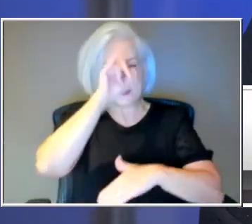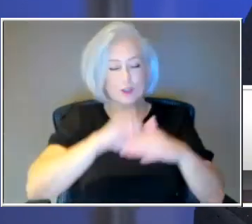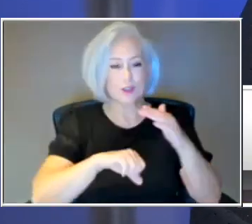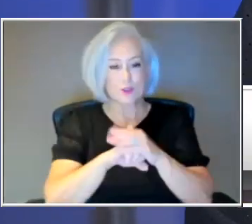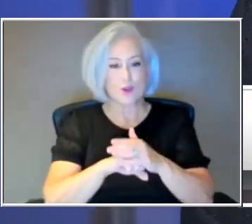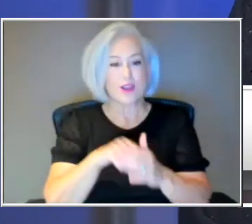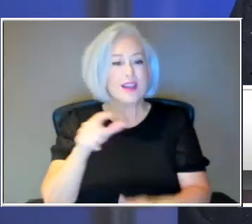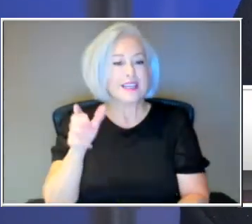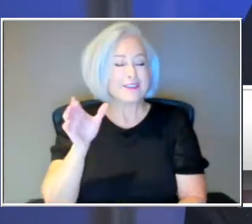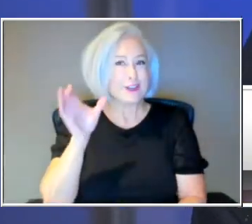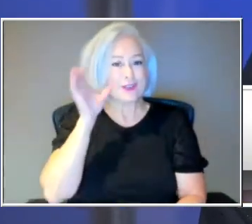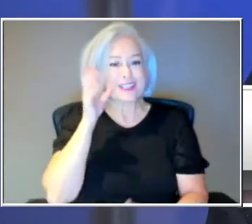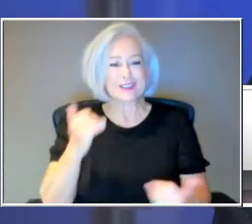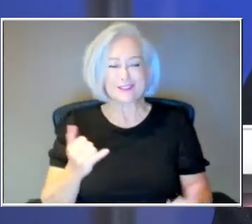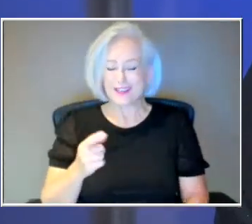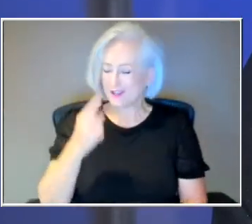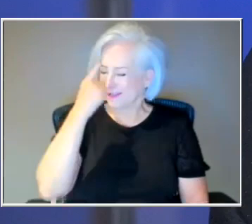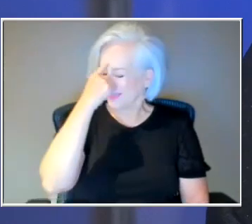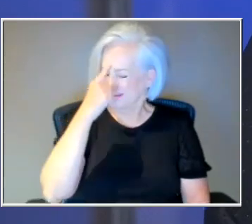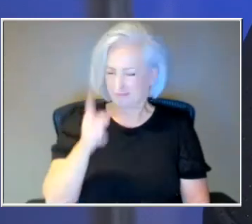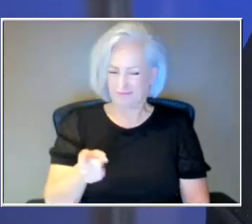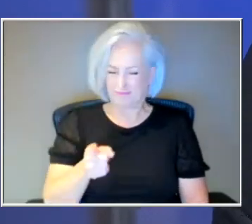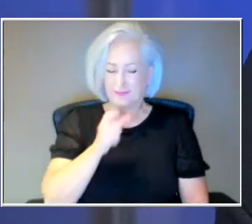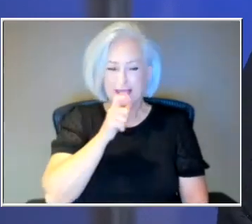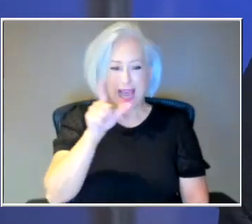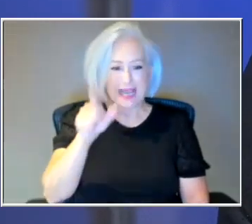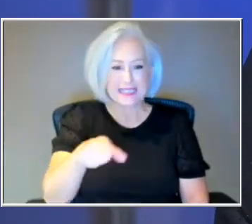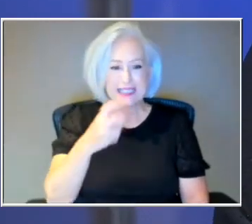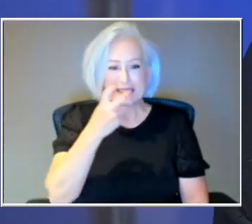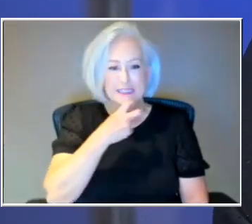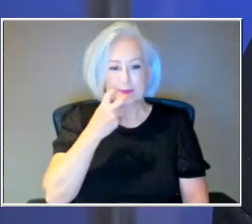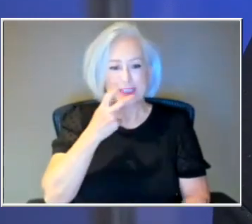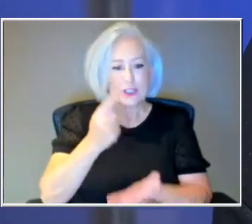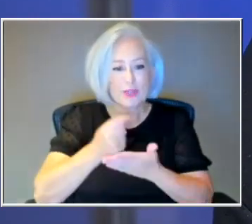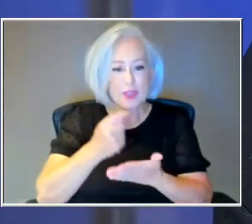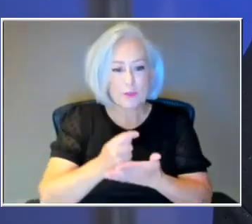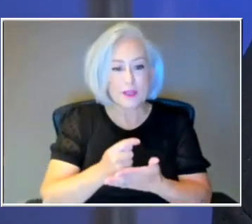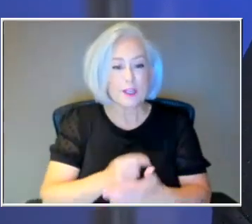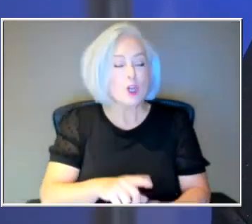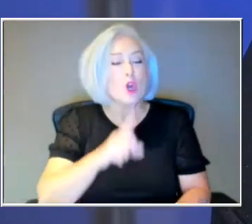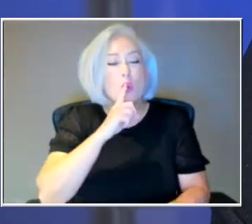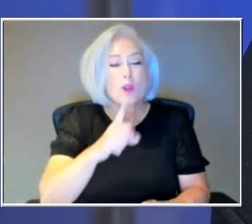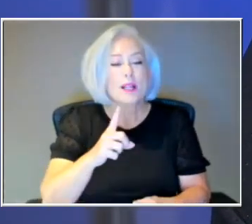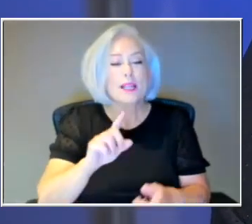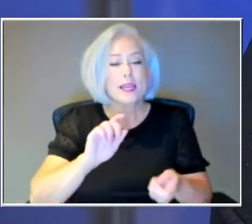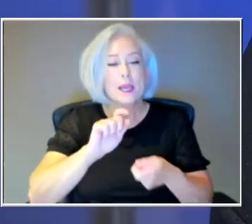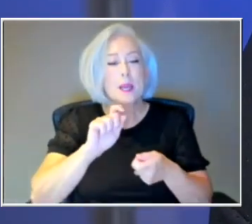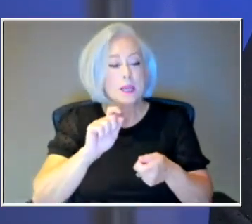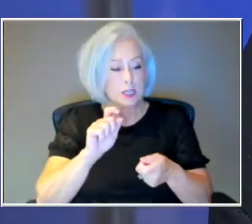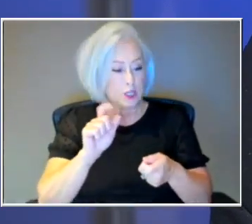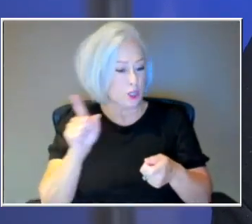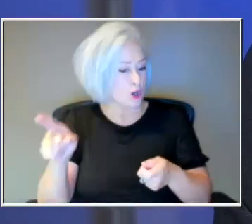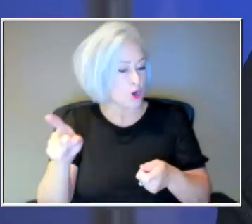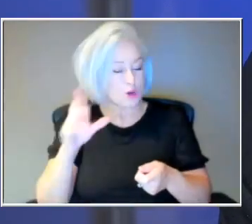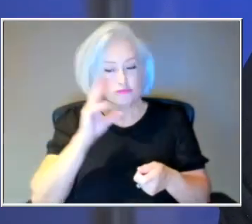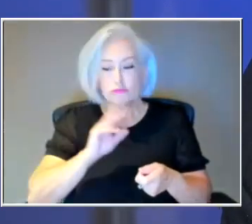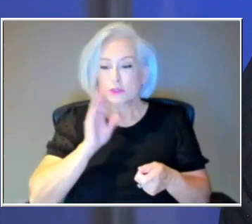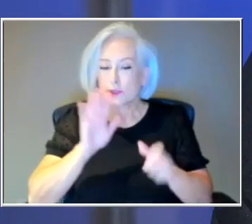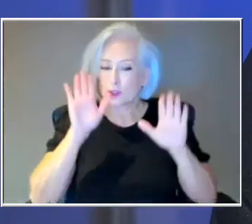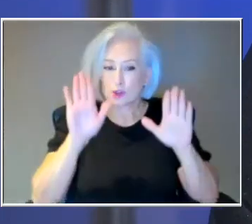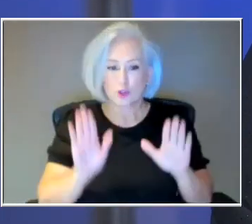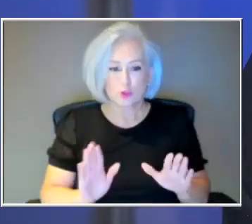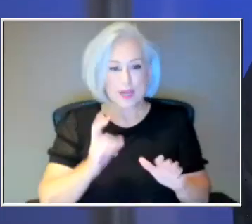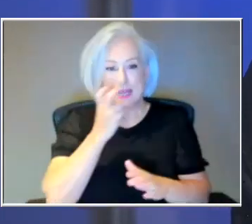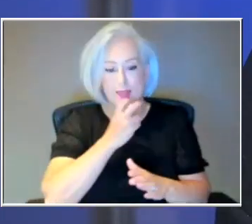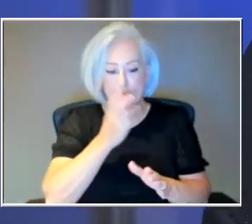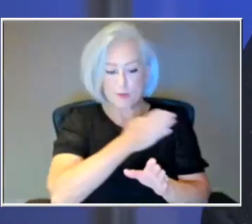think, you don't need speech therapy. So it was more fine-tuning. She'd had great therapy up to this point, and she was,